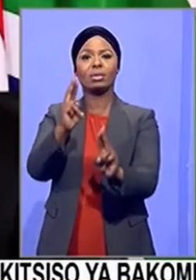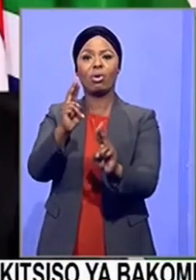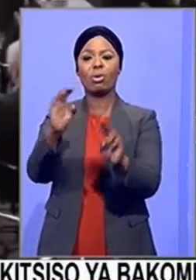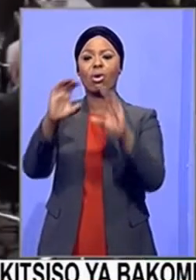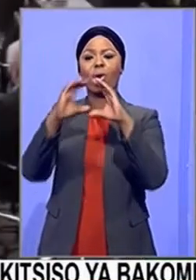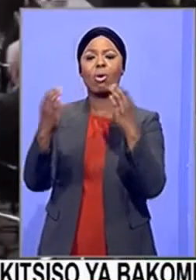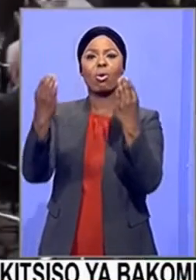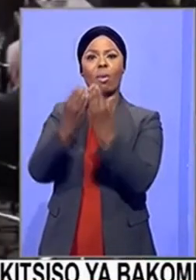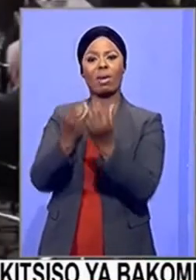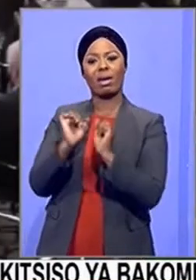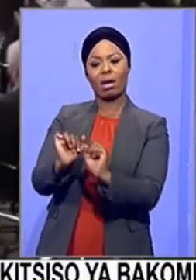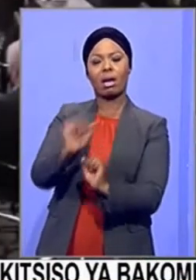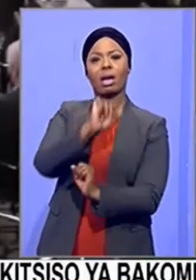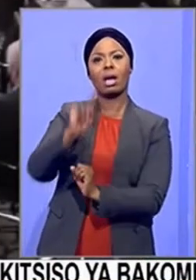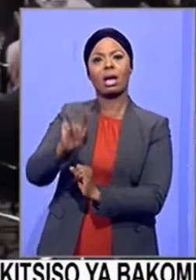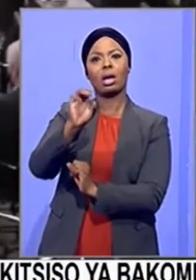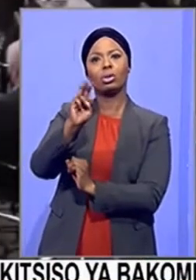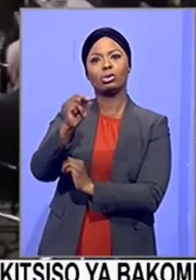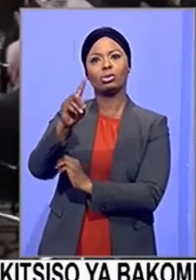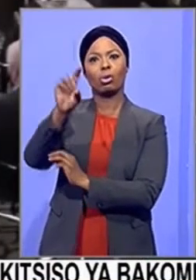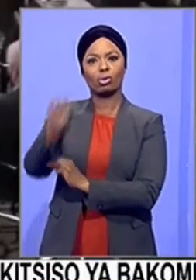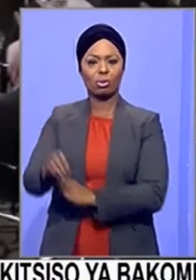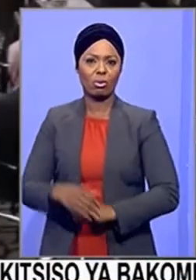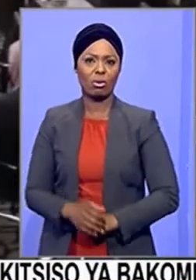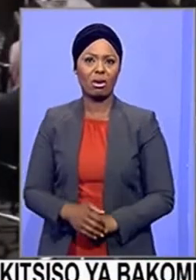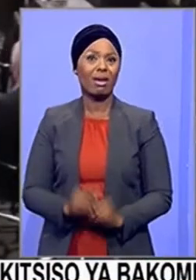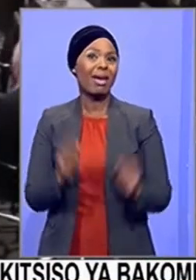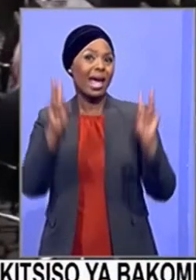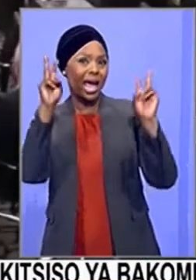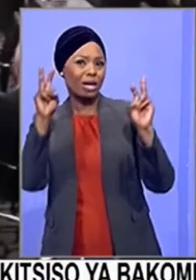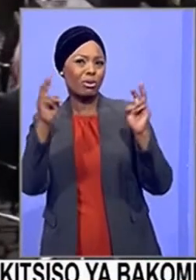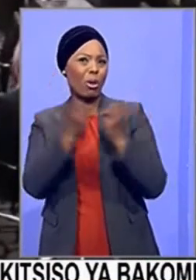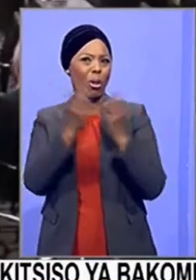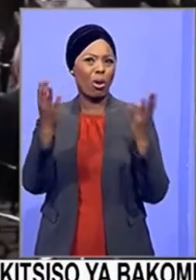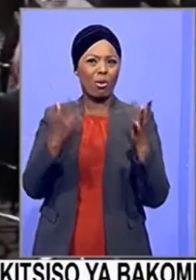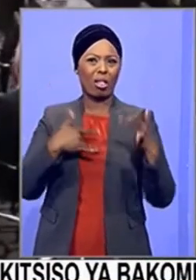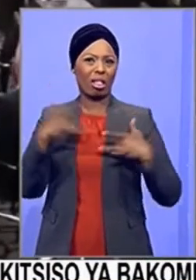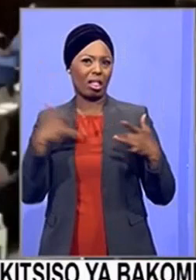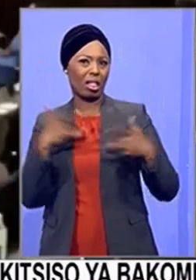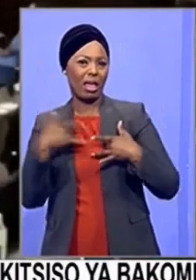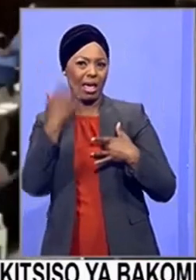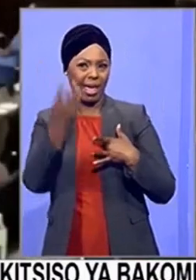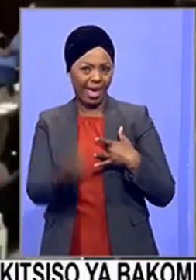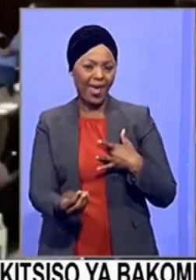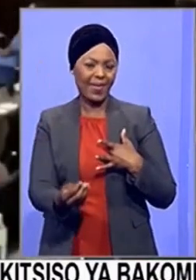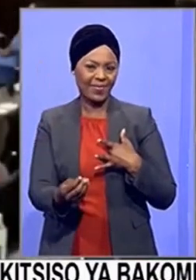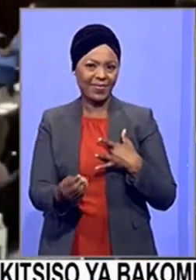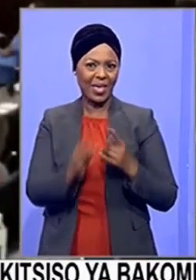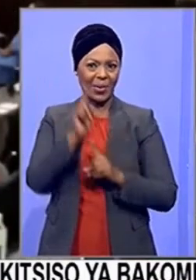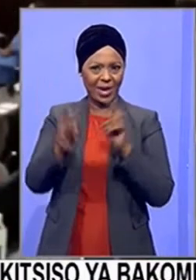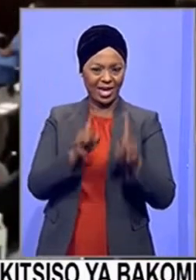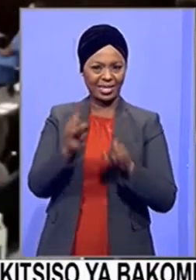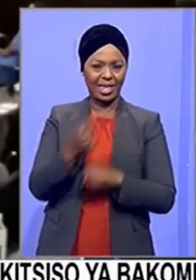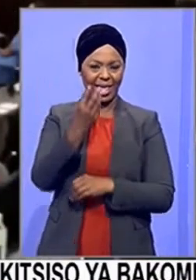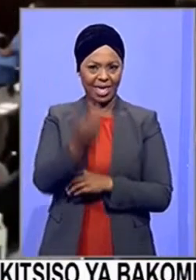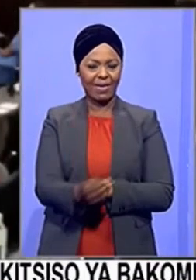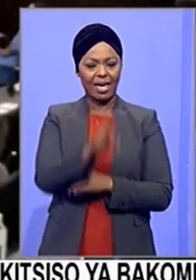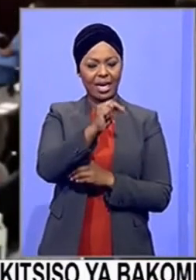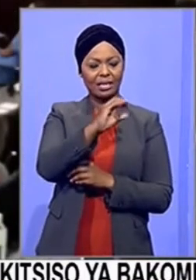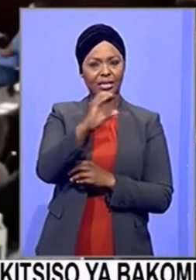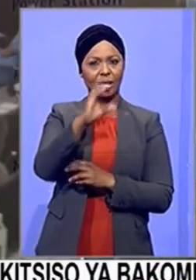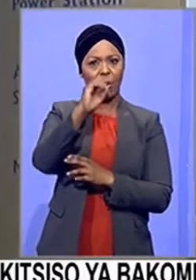Commission. Bjalo ka ge taba ye e sana le dipotšišo tše mmalwa go kabinete le lekgotleng la bosechaba la diprovince goba